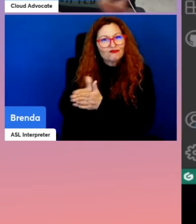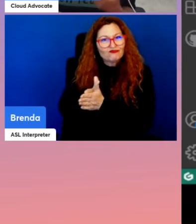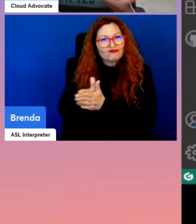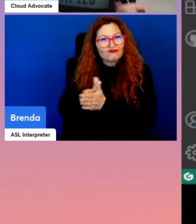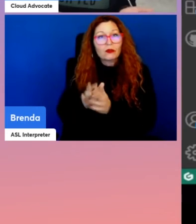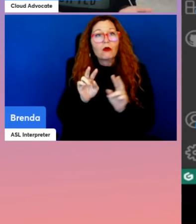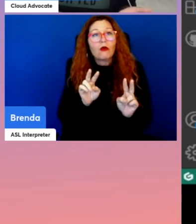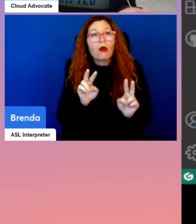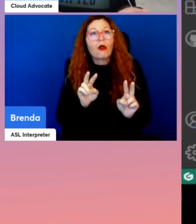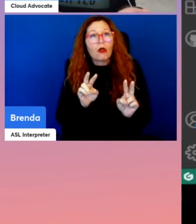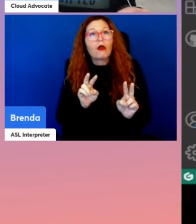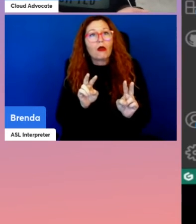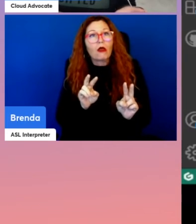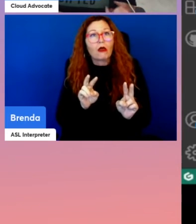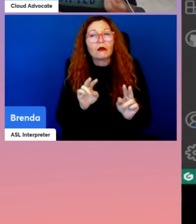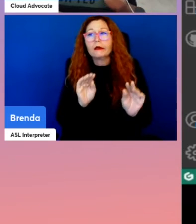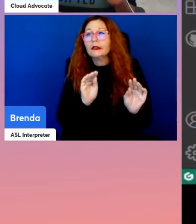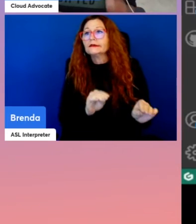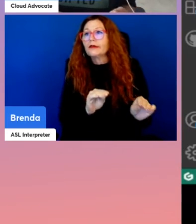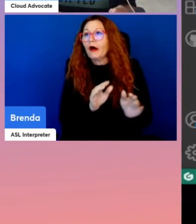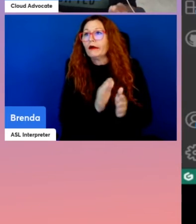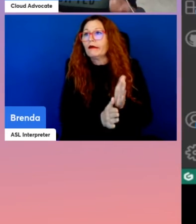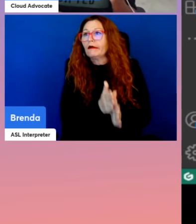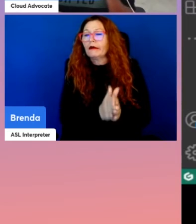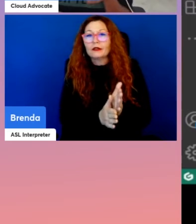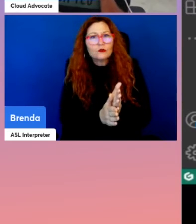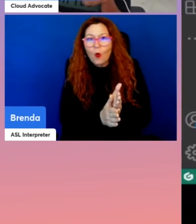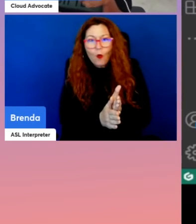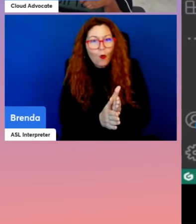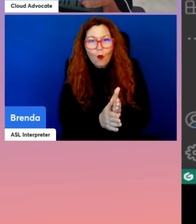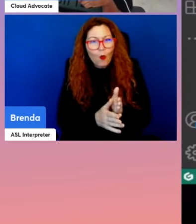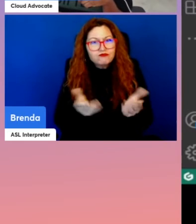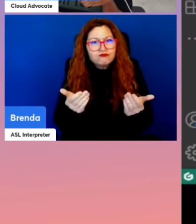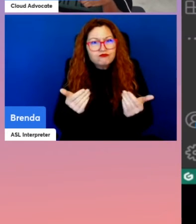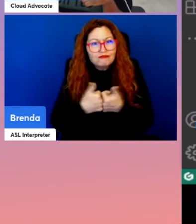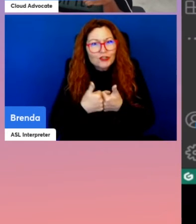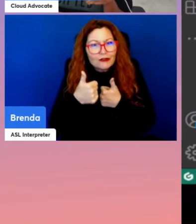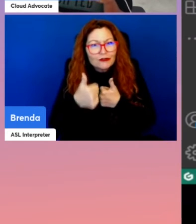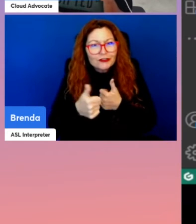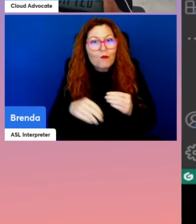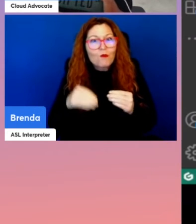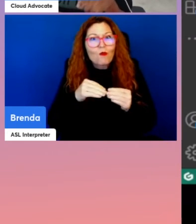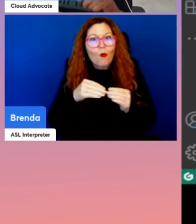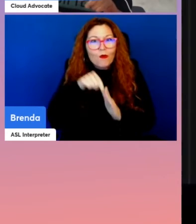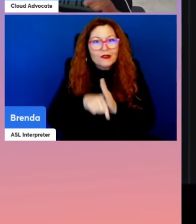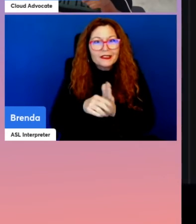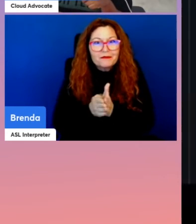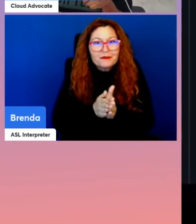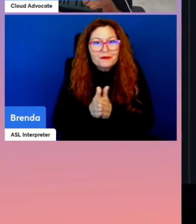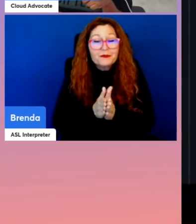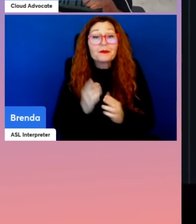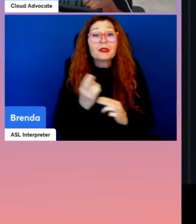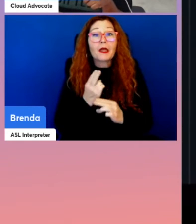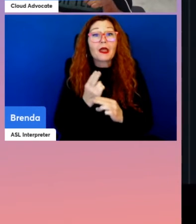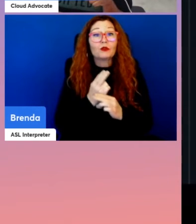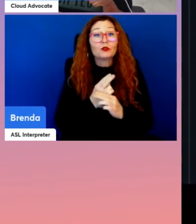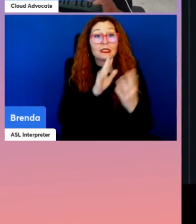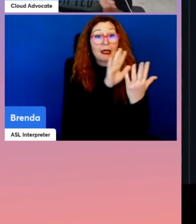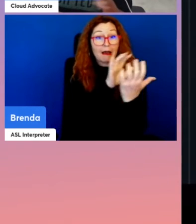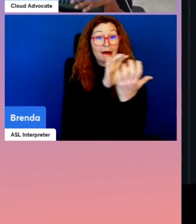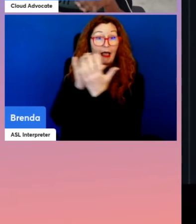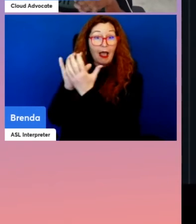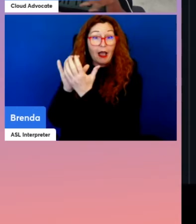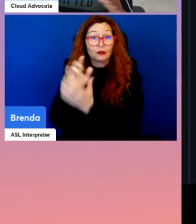just installing Terraform. For example, I'm actually using a cloud IDE, so a